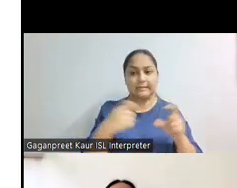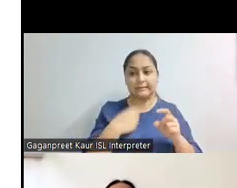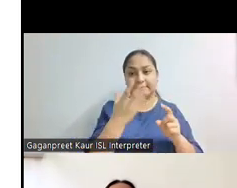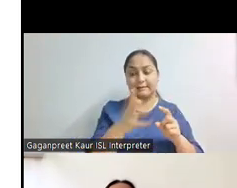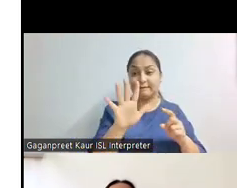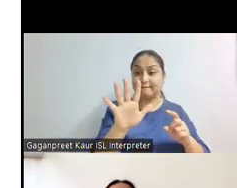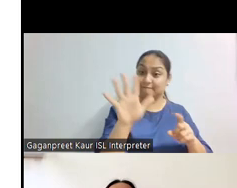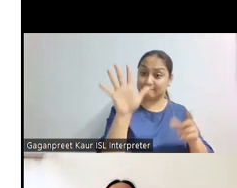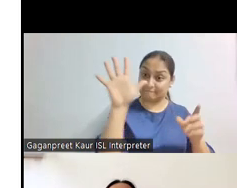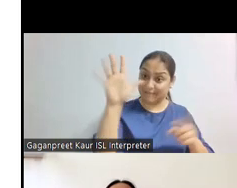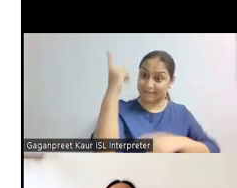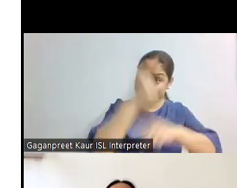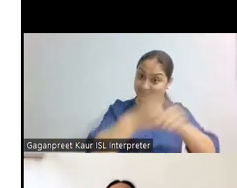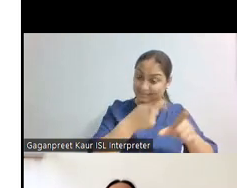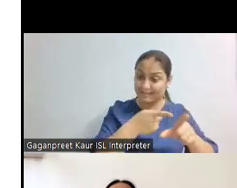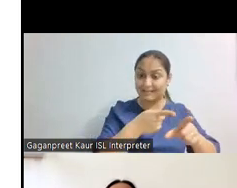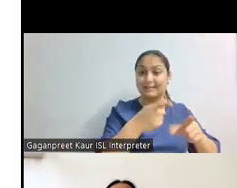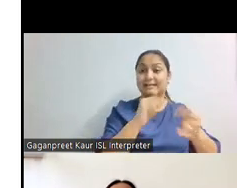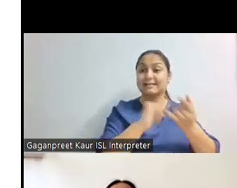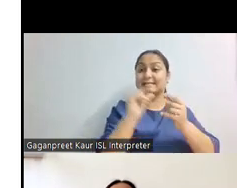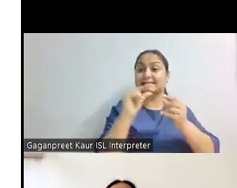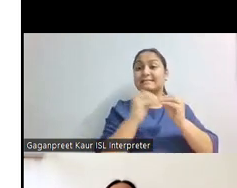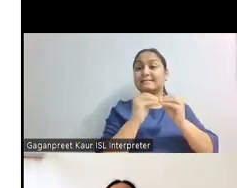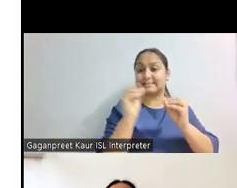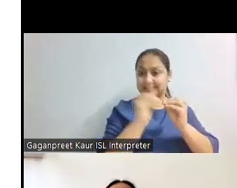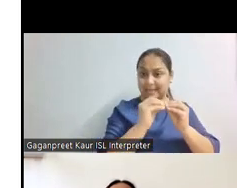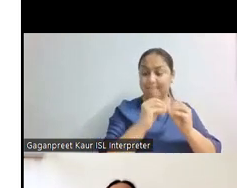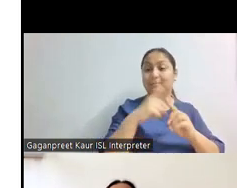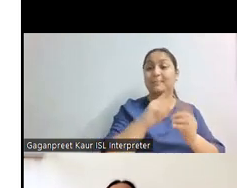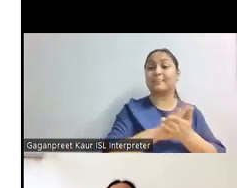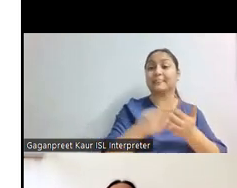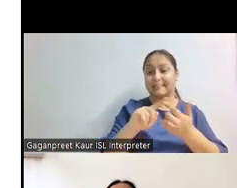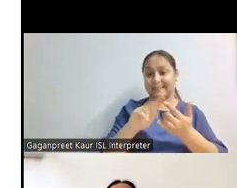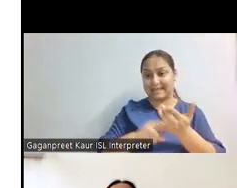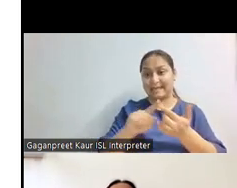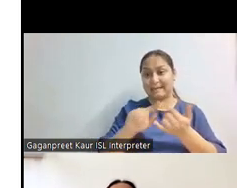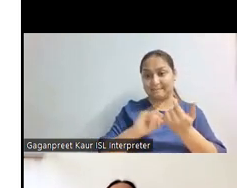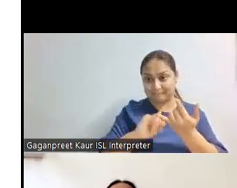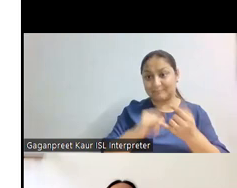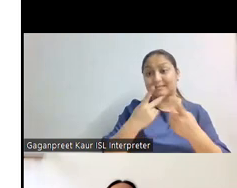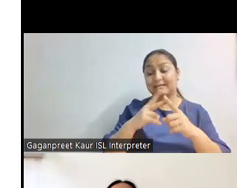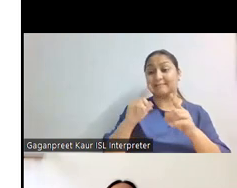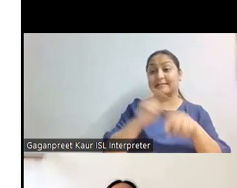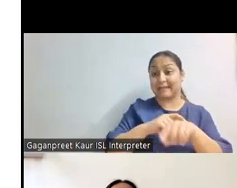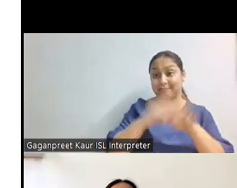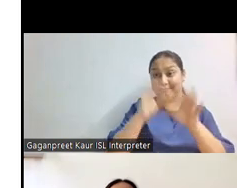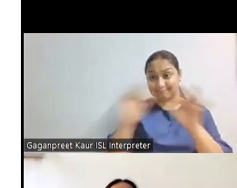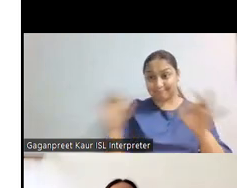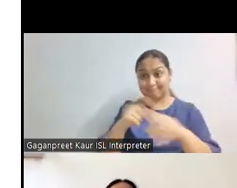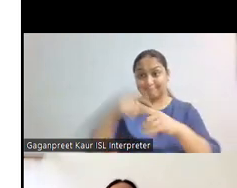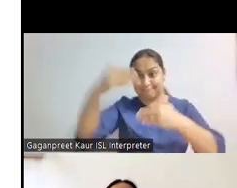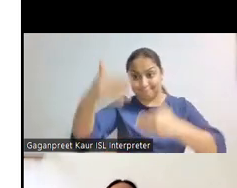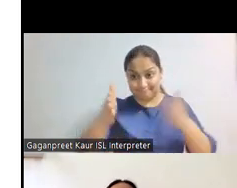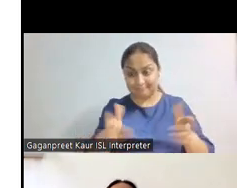5 years, and sub-themes, process, structures, timelines were largely proposed based on